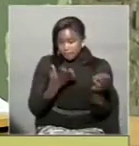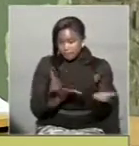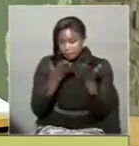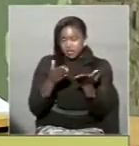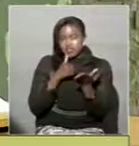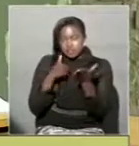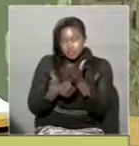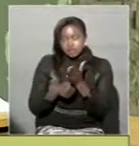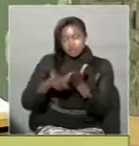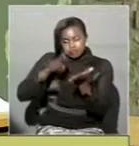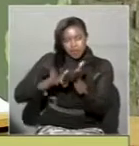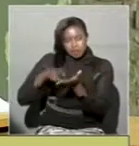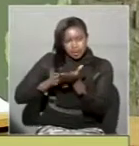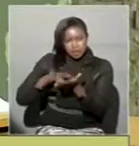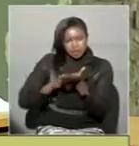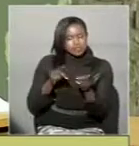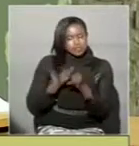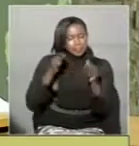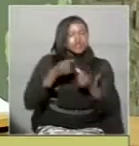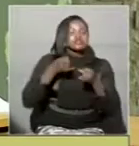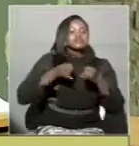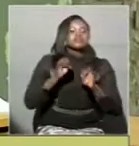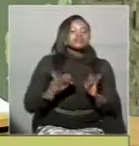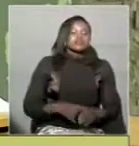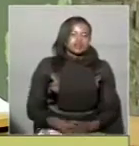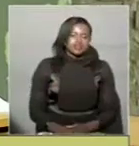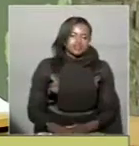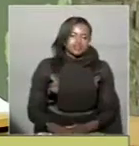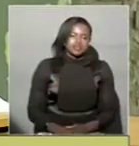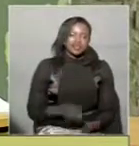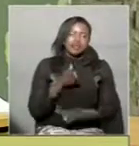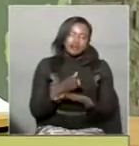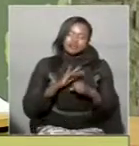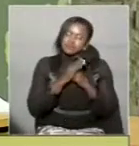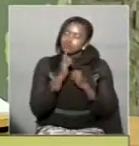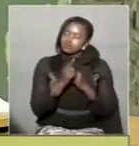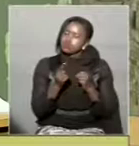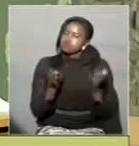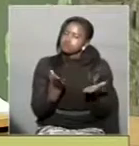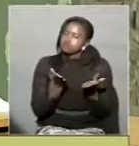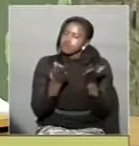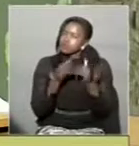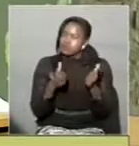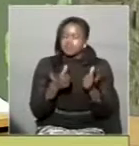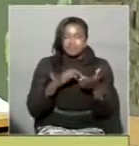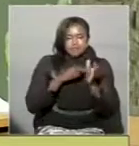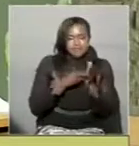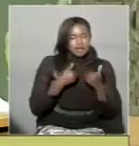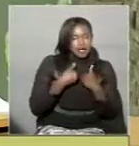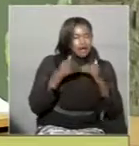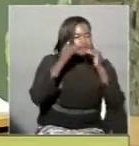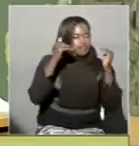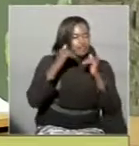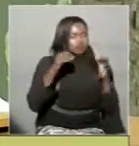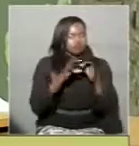recommendations, they should be able to implement them and ensure that there is improvement. So we have that level of stakeholding, which is very,